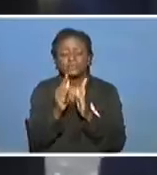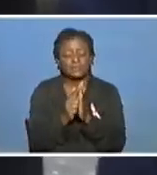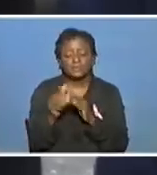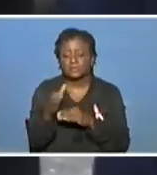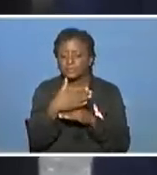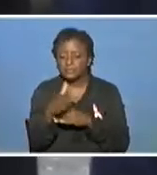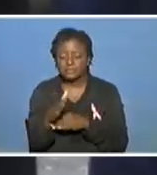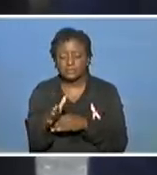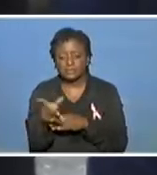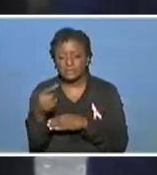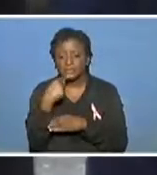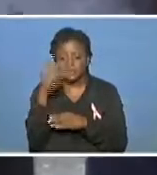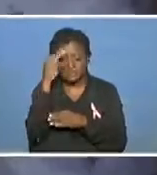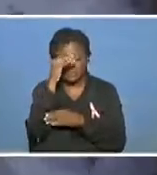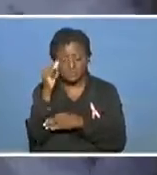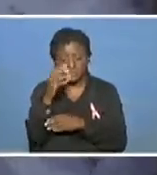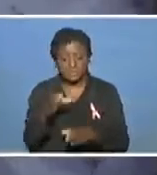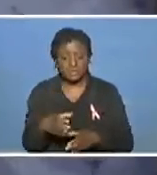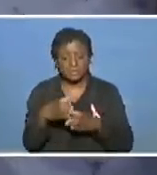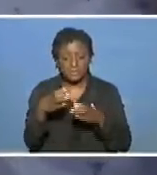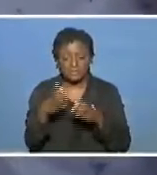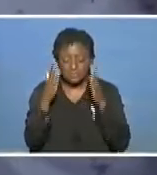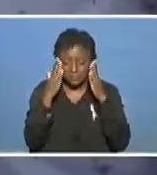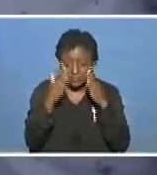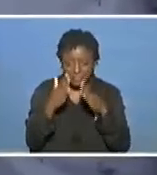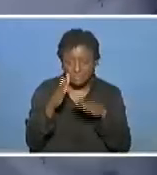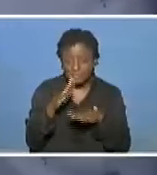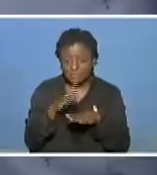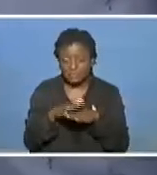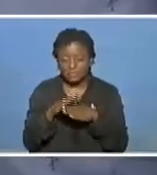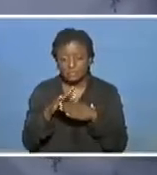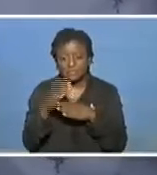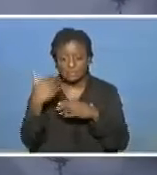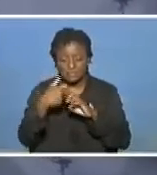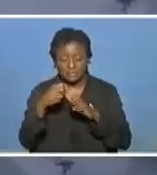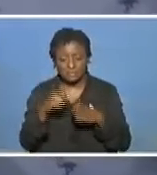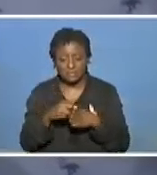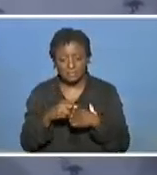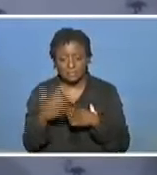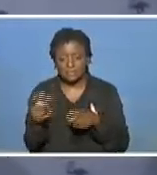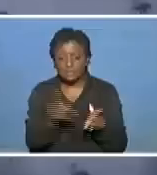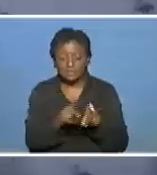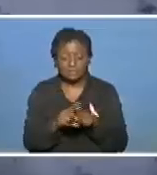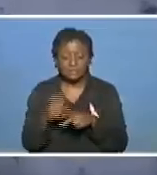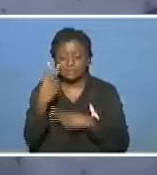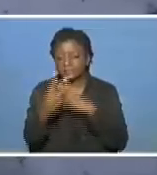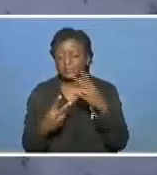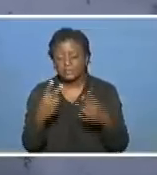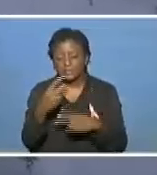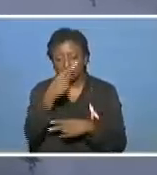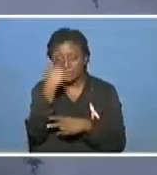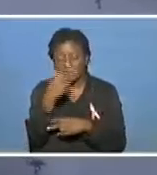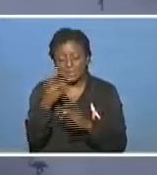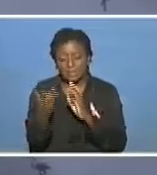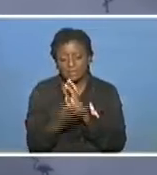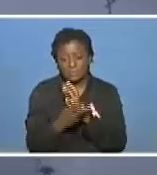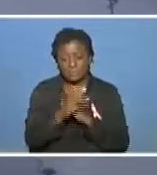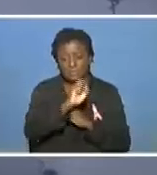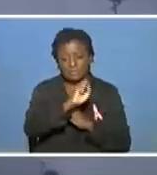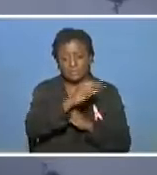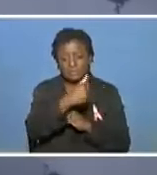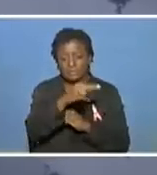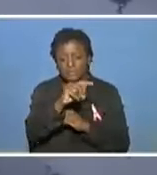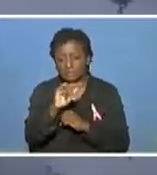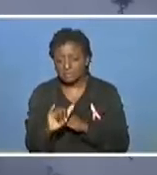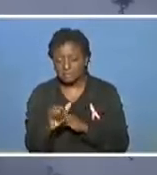committed to addressing such concerns. Bell and his team also visited Blackwood's shantytown in North Eleuthera, as well as Harbor